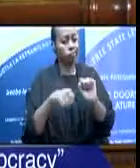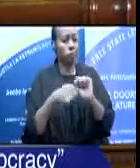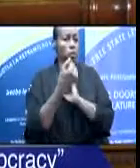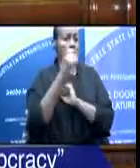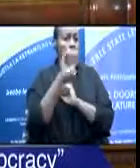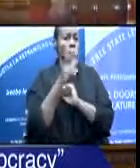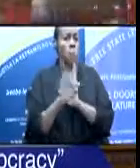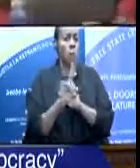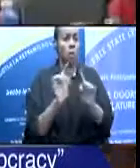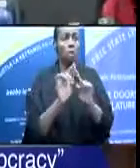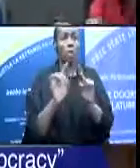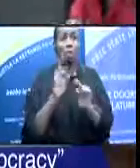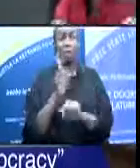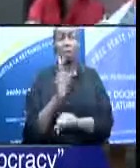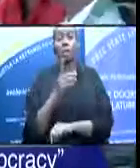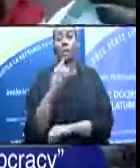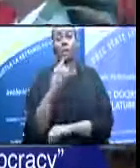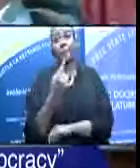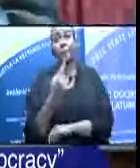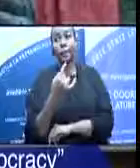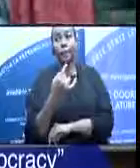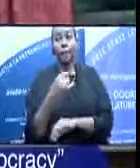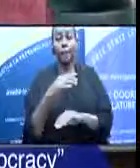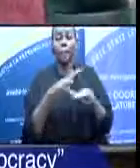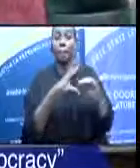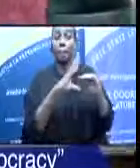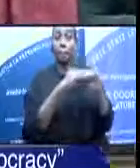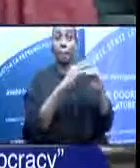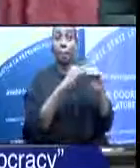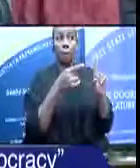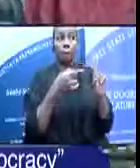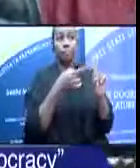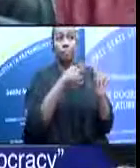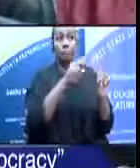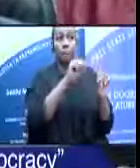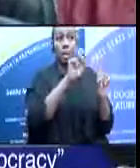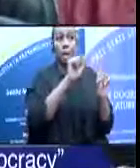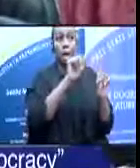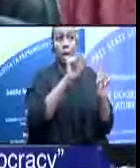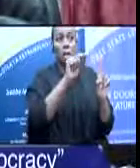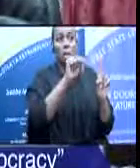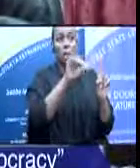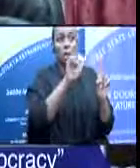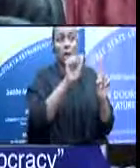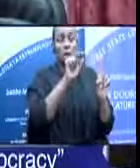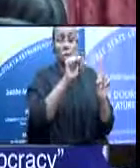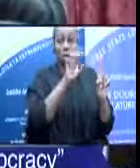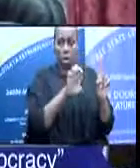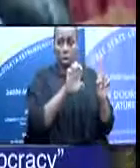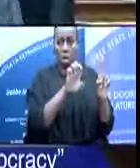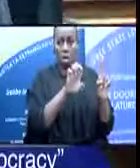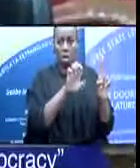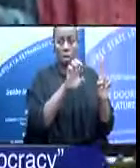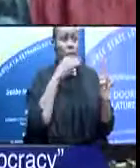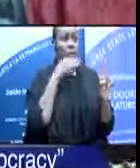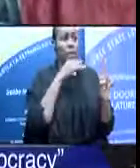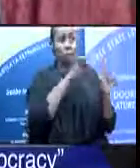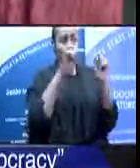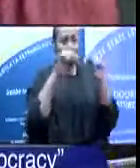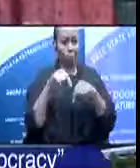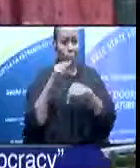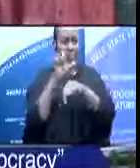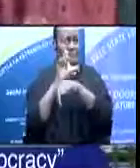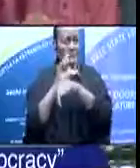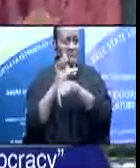surprisingly raised by Honorable Nanyana in the House that you may not bring these cans that